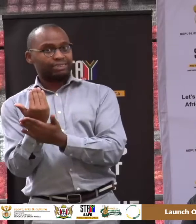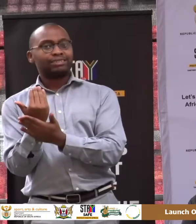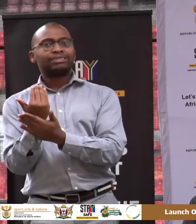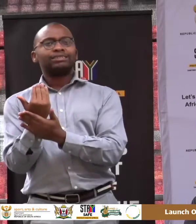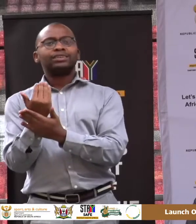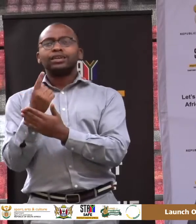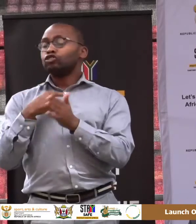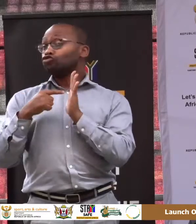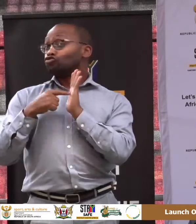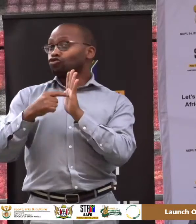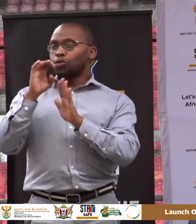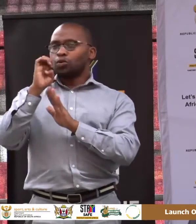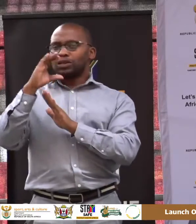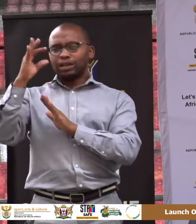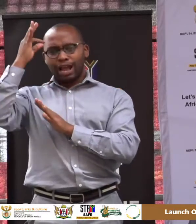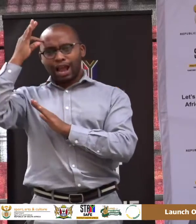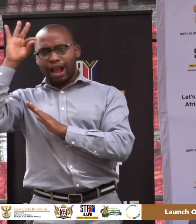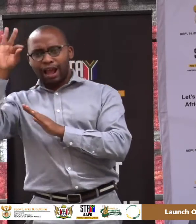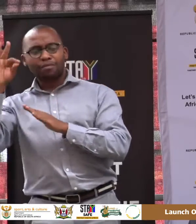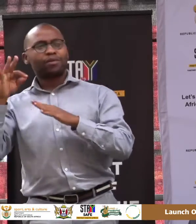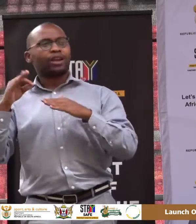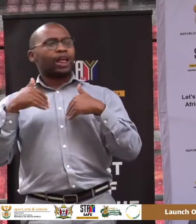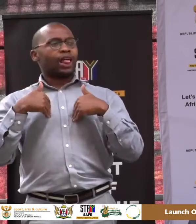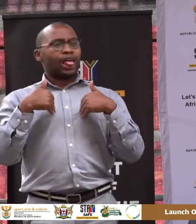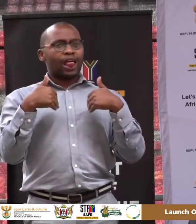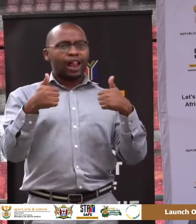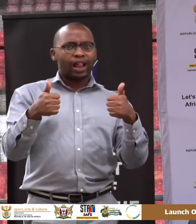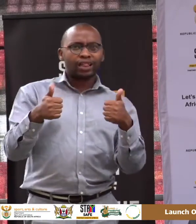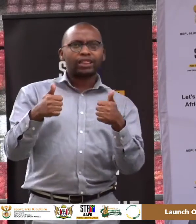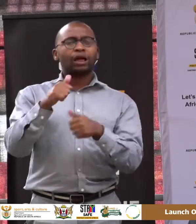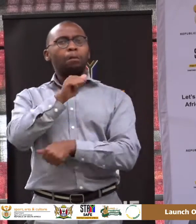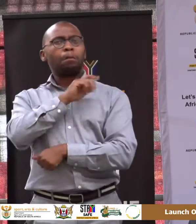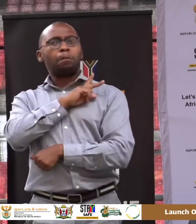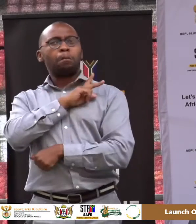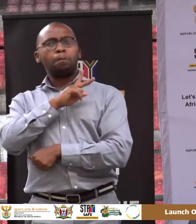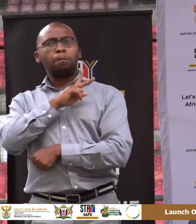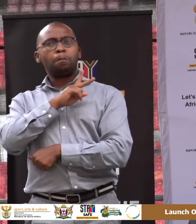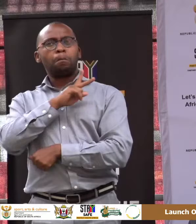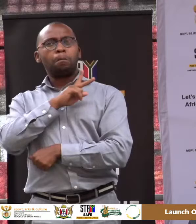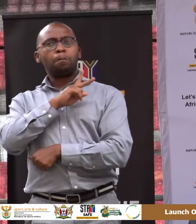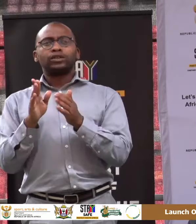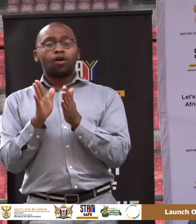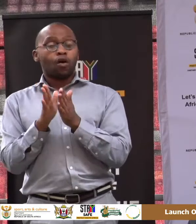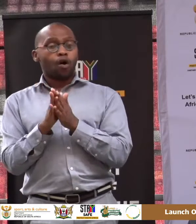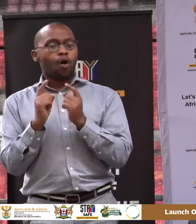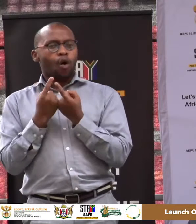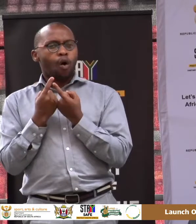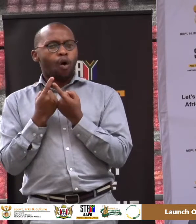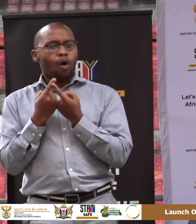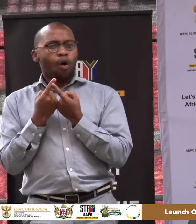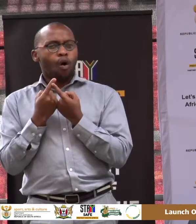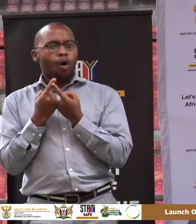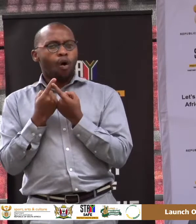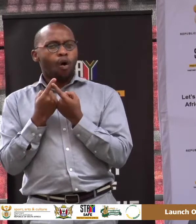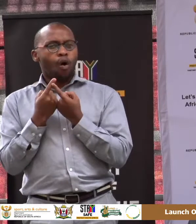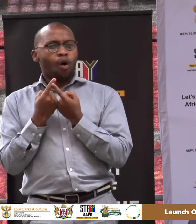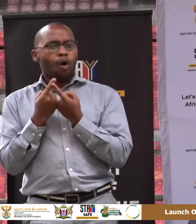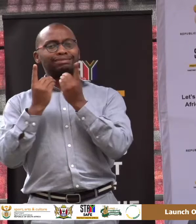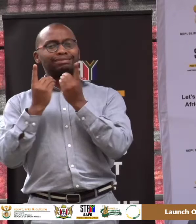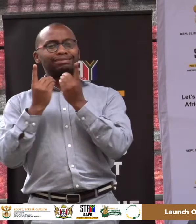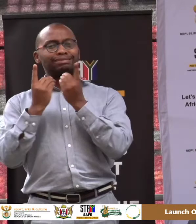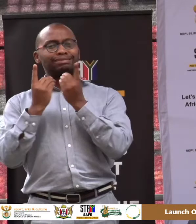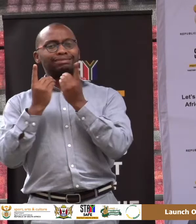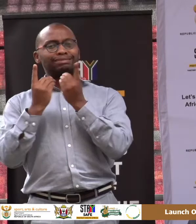the Eastern Cape, the Department of Health, the Presidency, the Premier, and all other government departments, but we are with